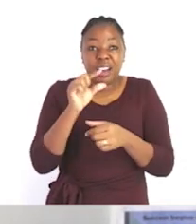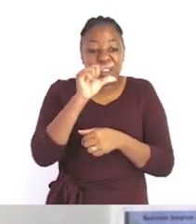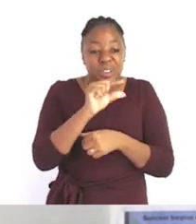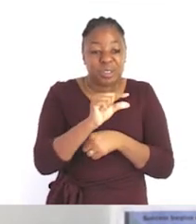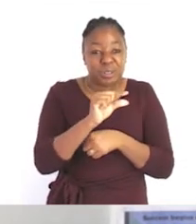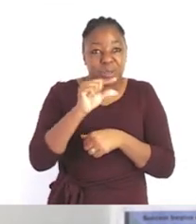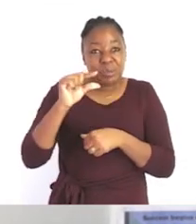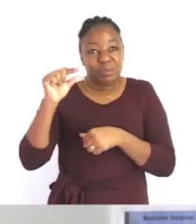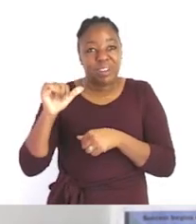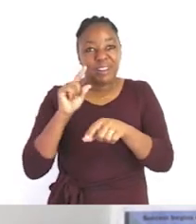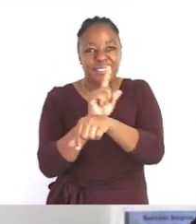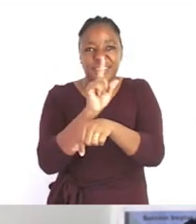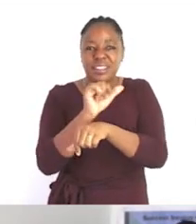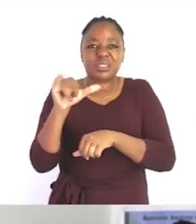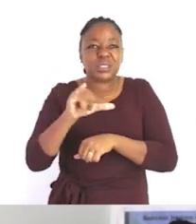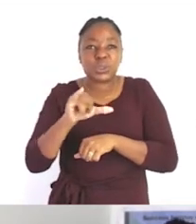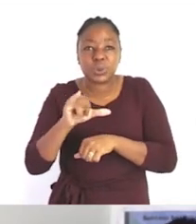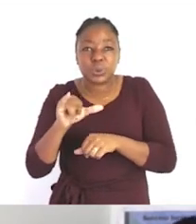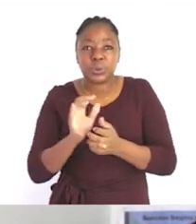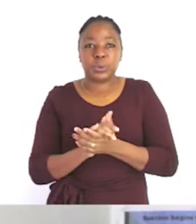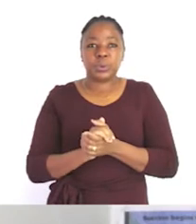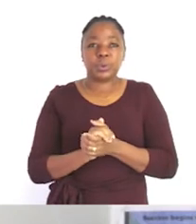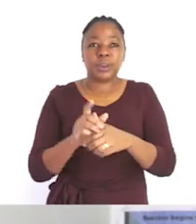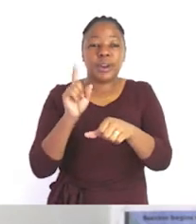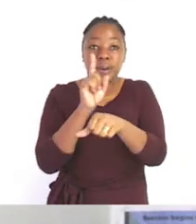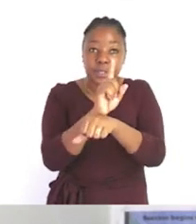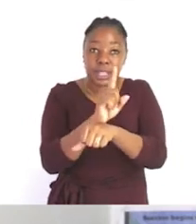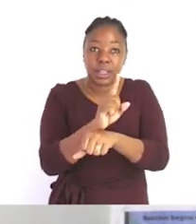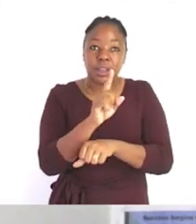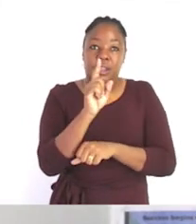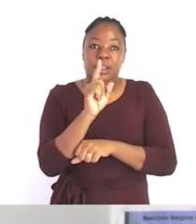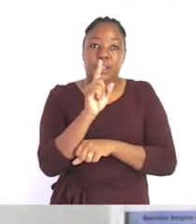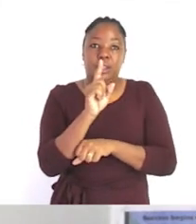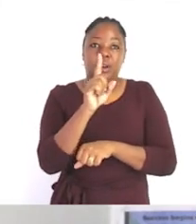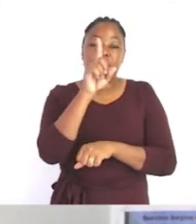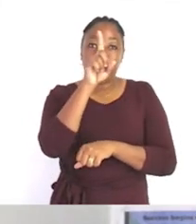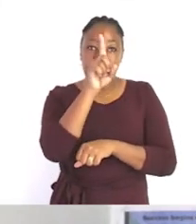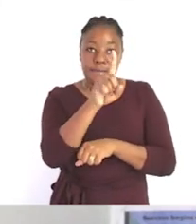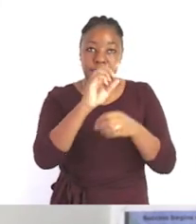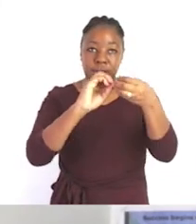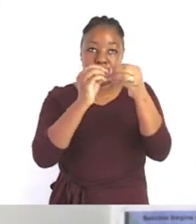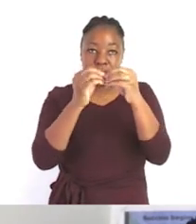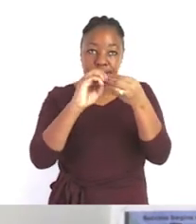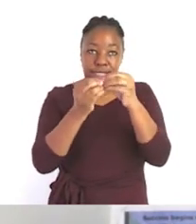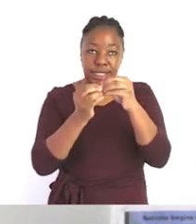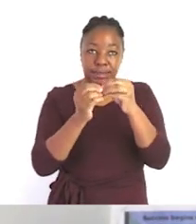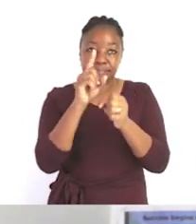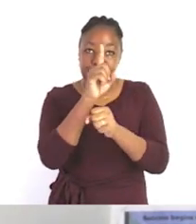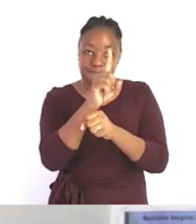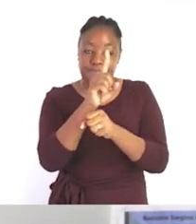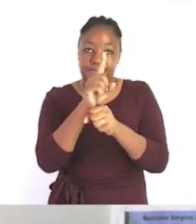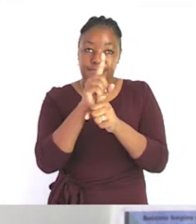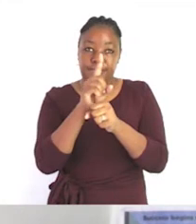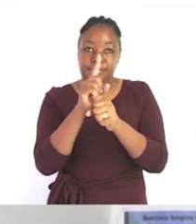should come first? Well, we start with the first digit of every number. As you can see,